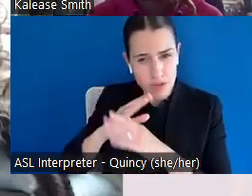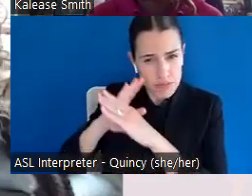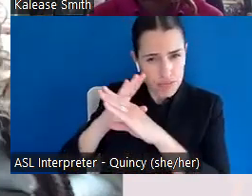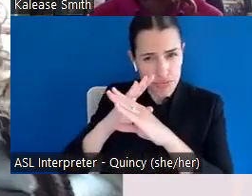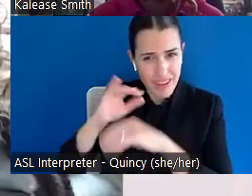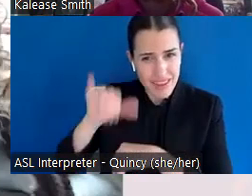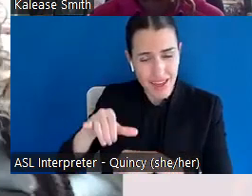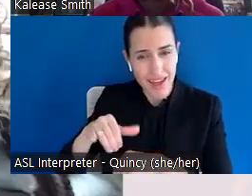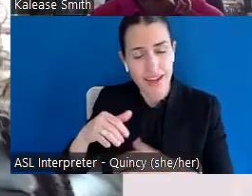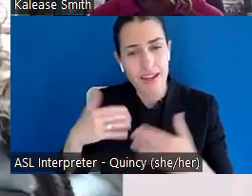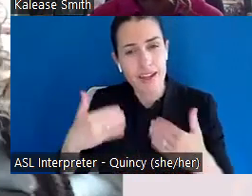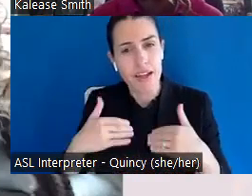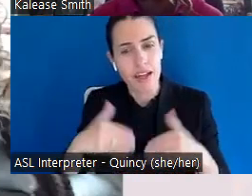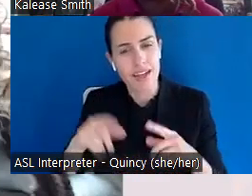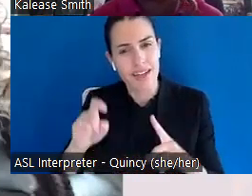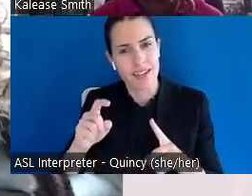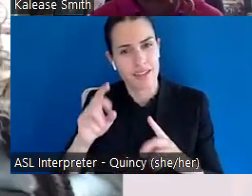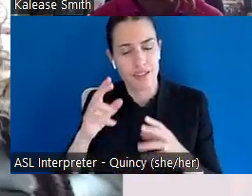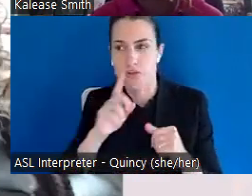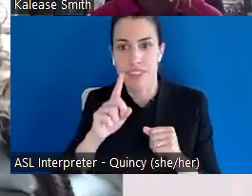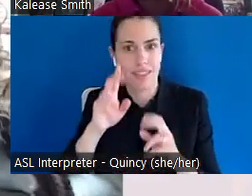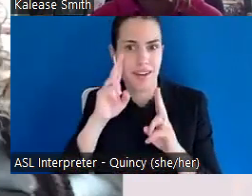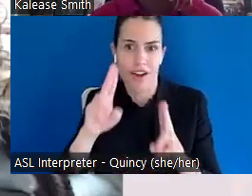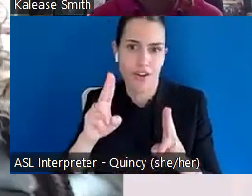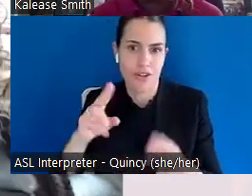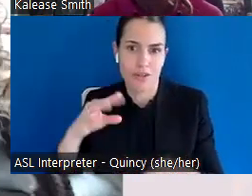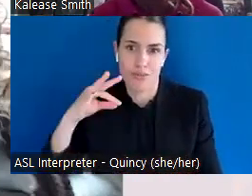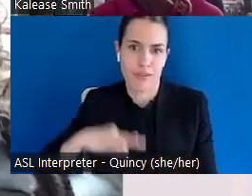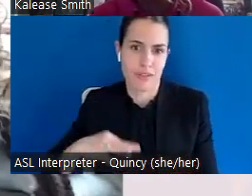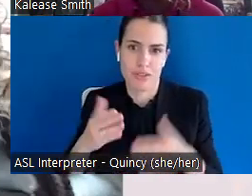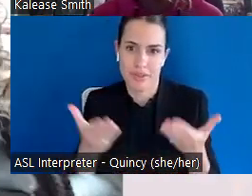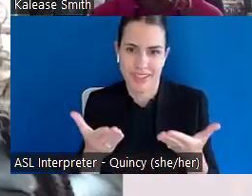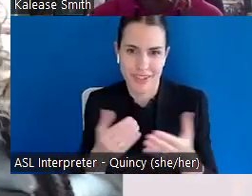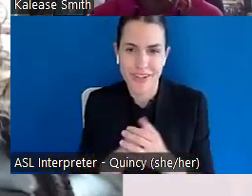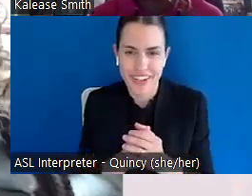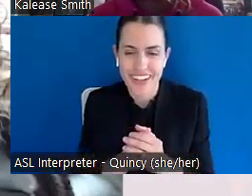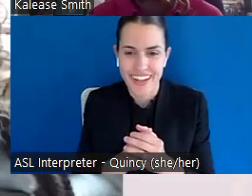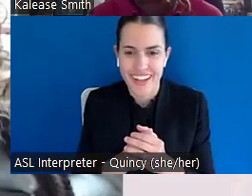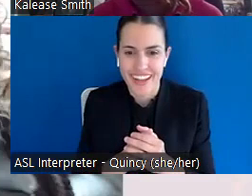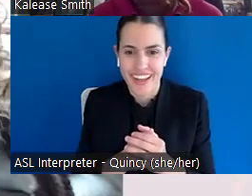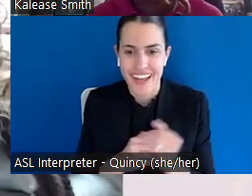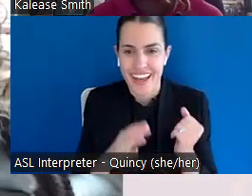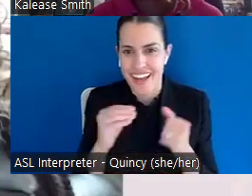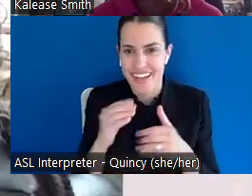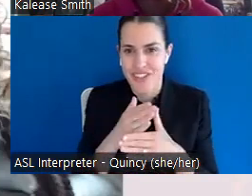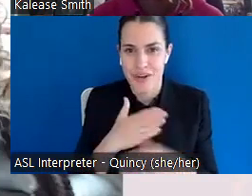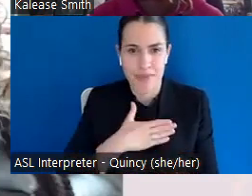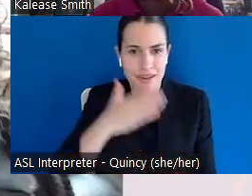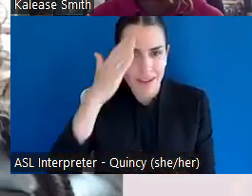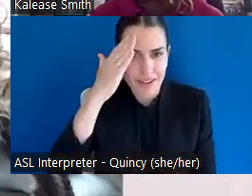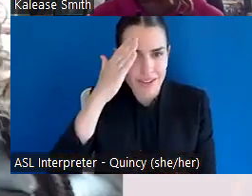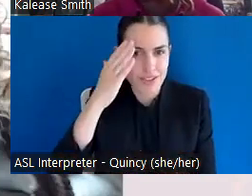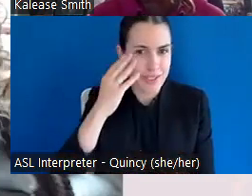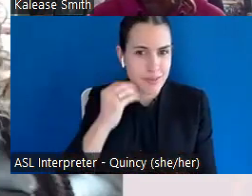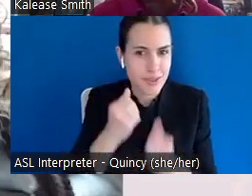And it's just an honor and a privilege for me to be able to be here and share some of my knowledge and experience with